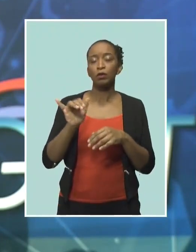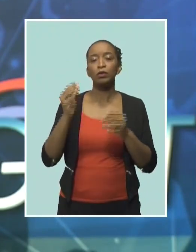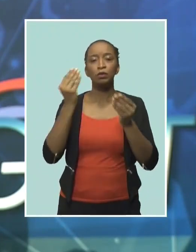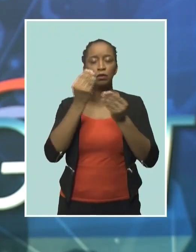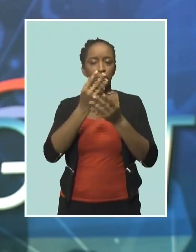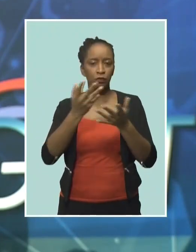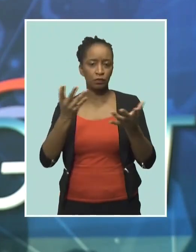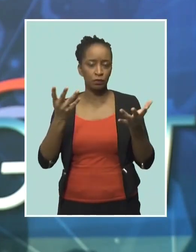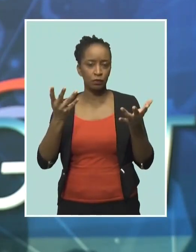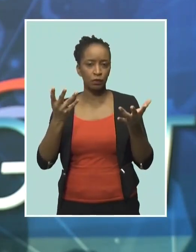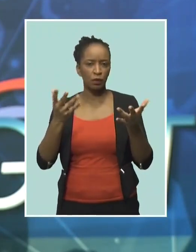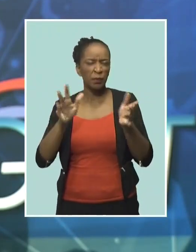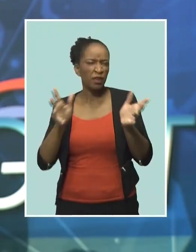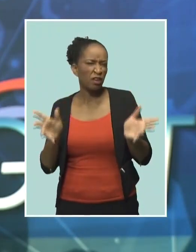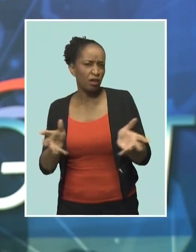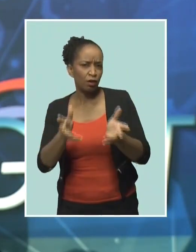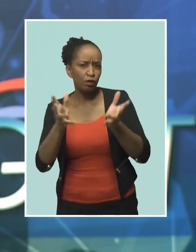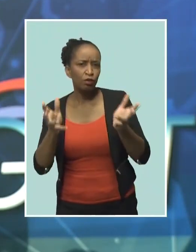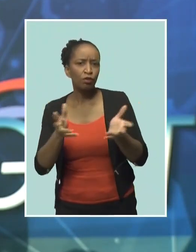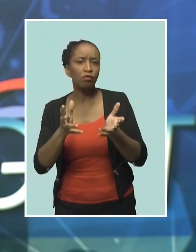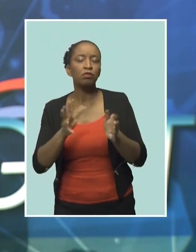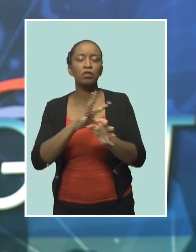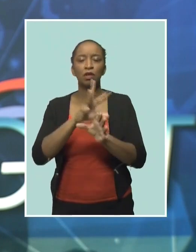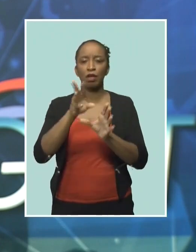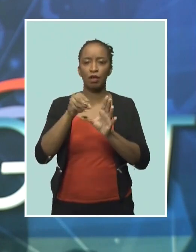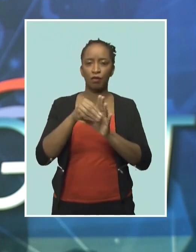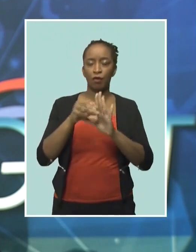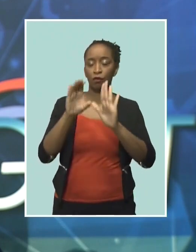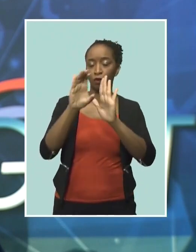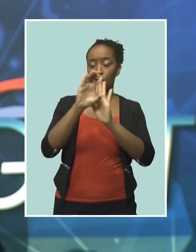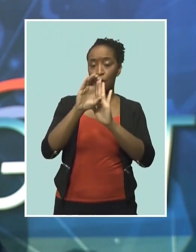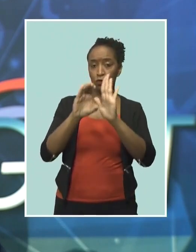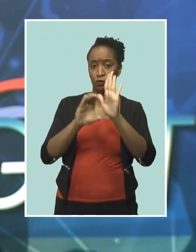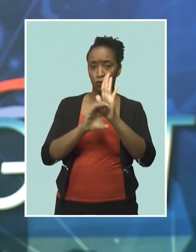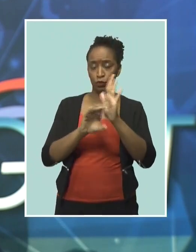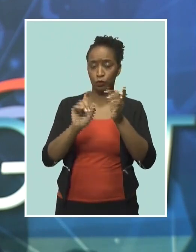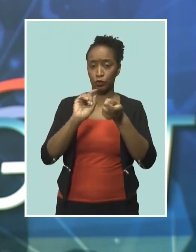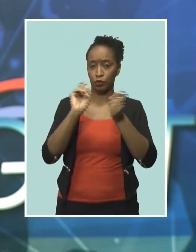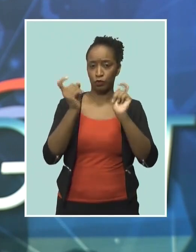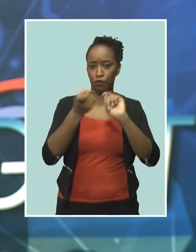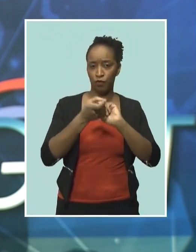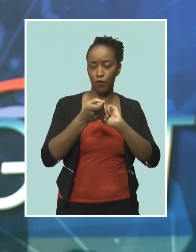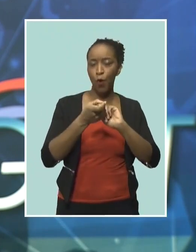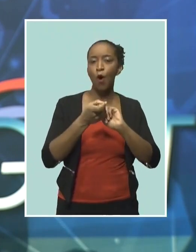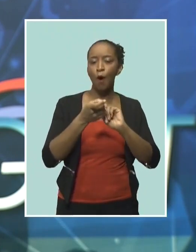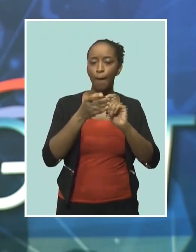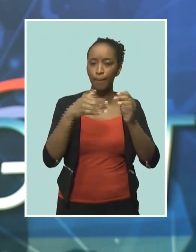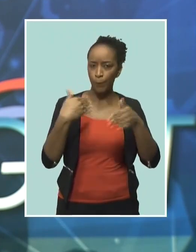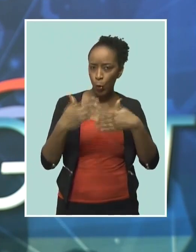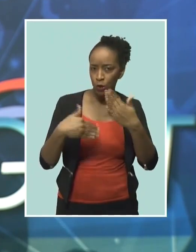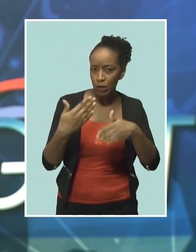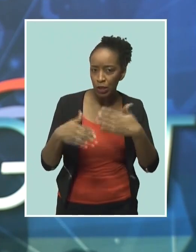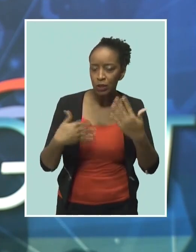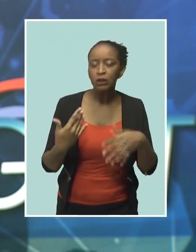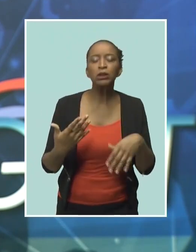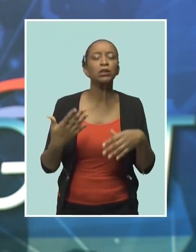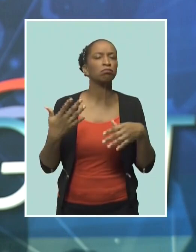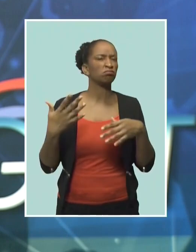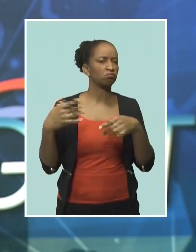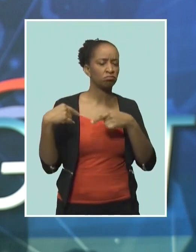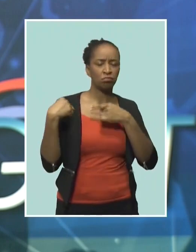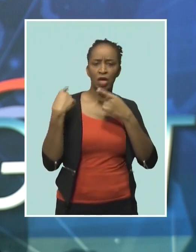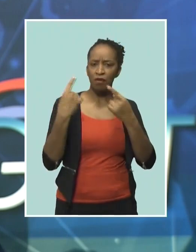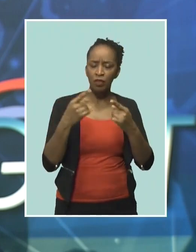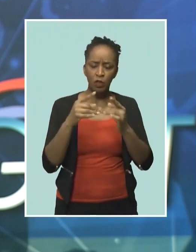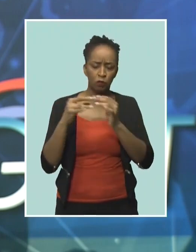become active participants in the constitutional reform process. He explains that after extensive public consultations both on island